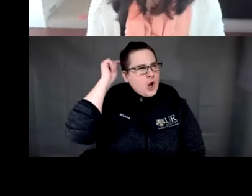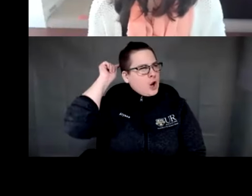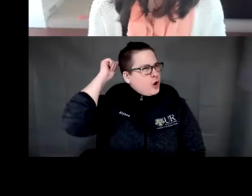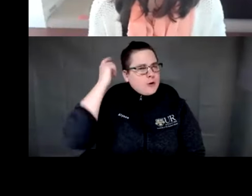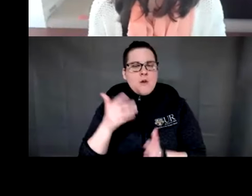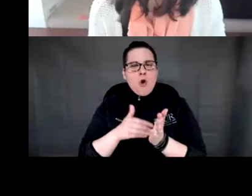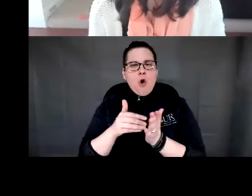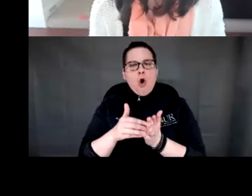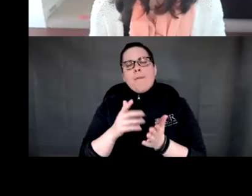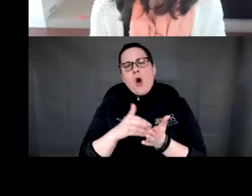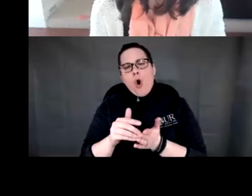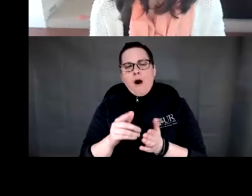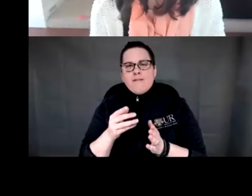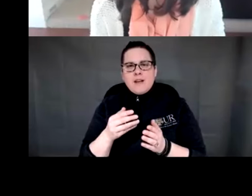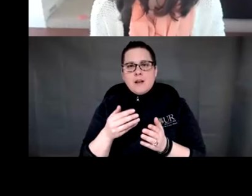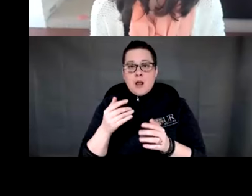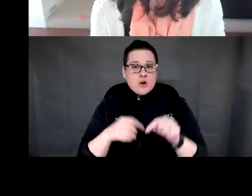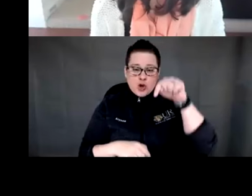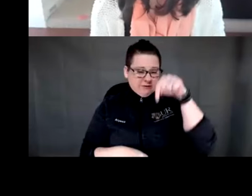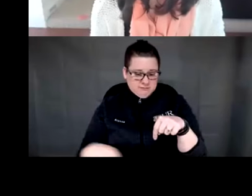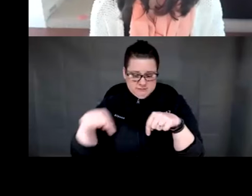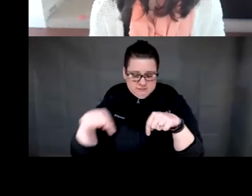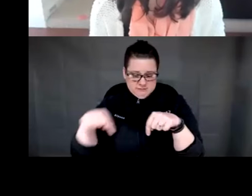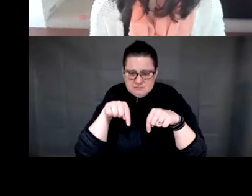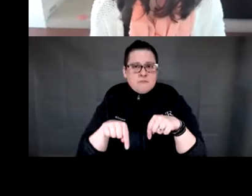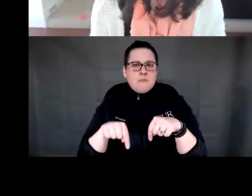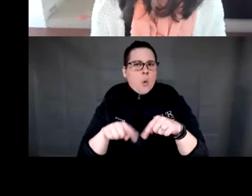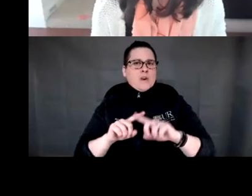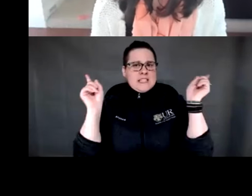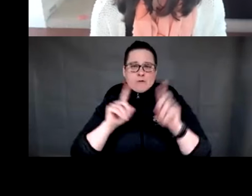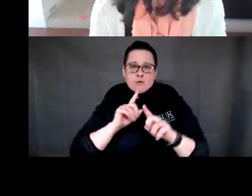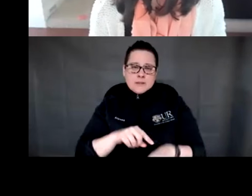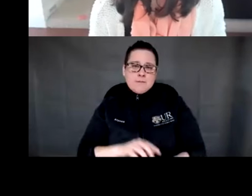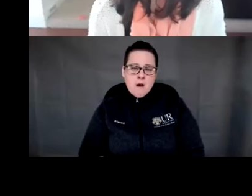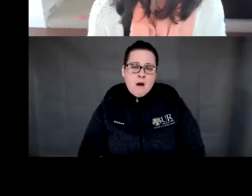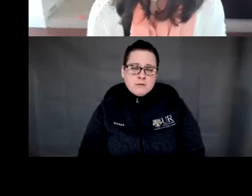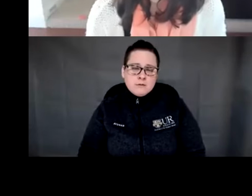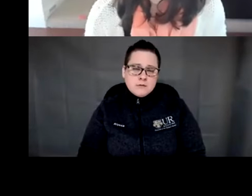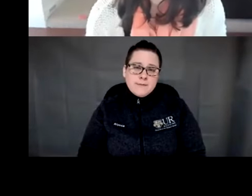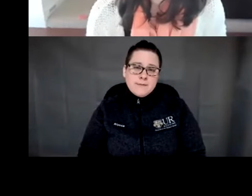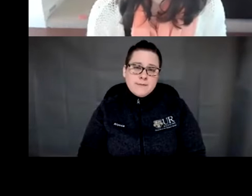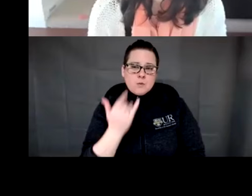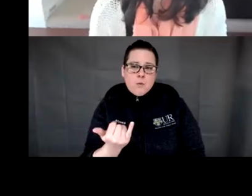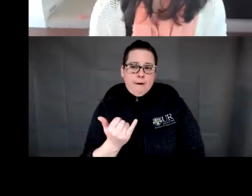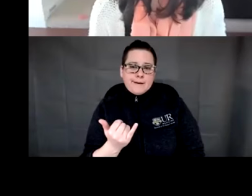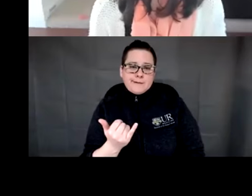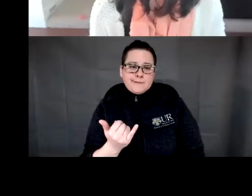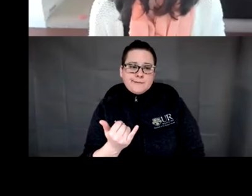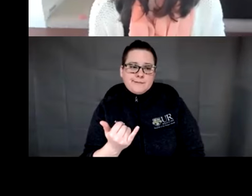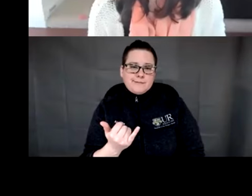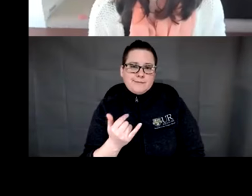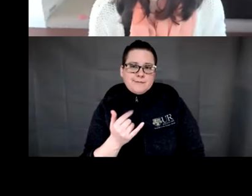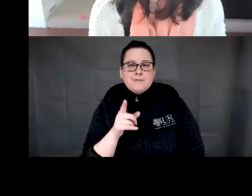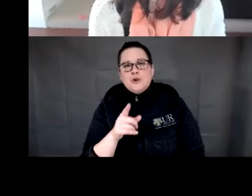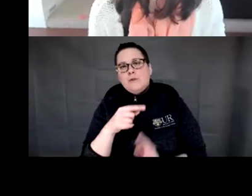often neighboring neurons have very different, utterly different responses, which is why you don't,